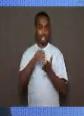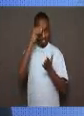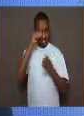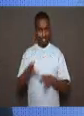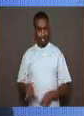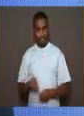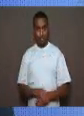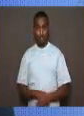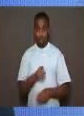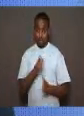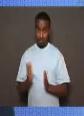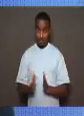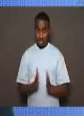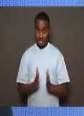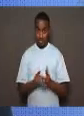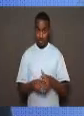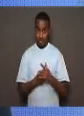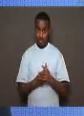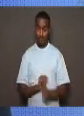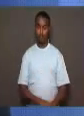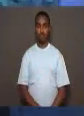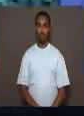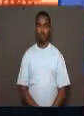students. Are you ready to get started?